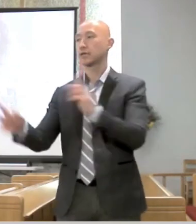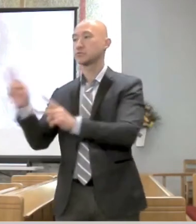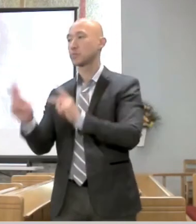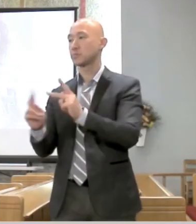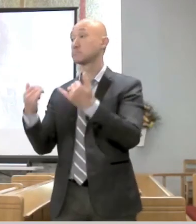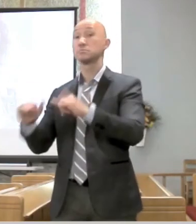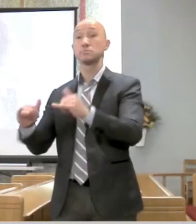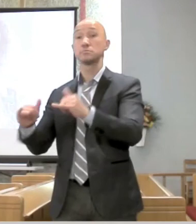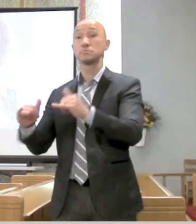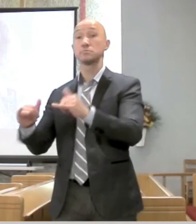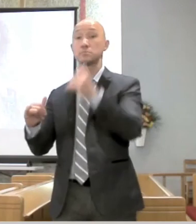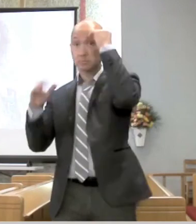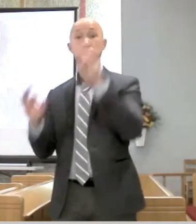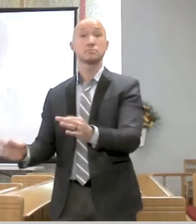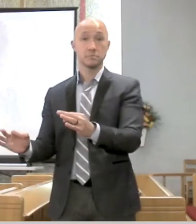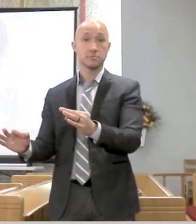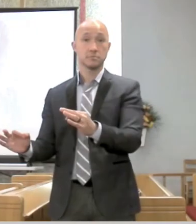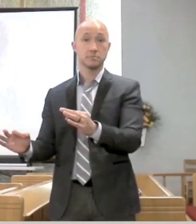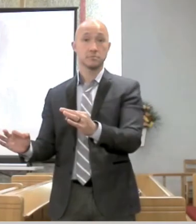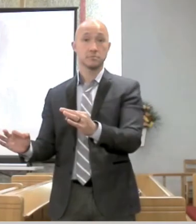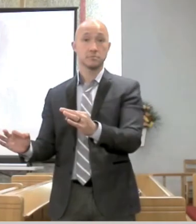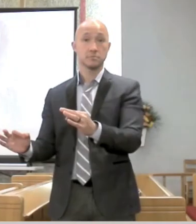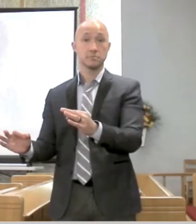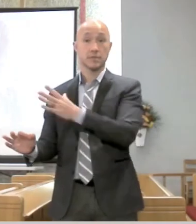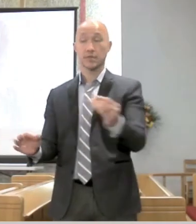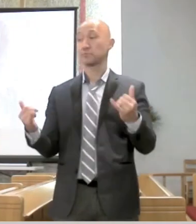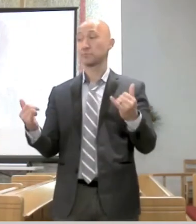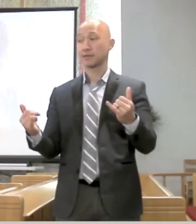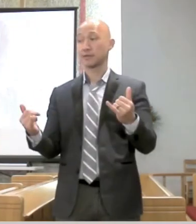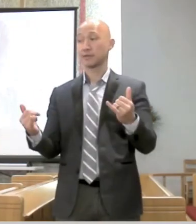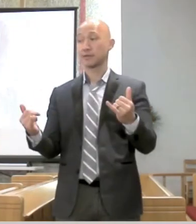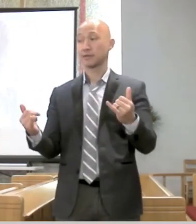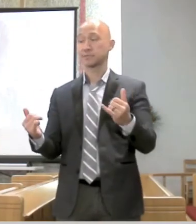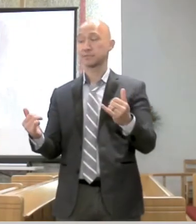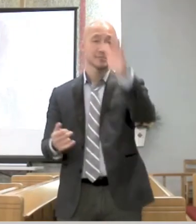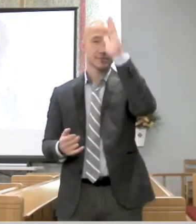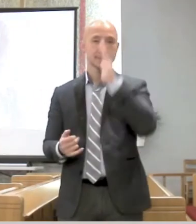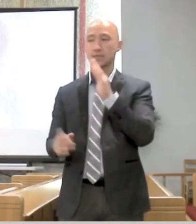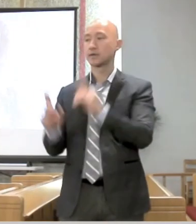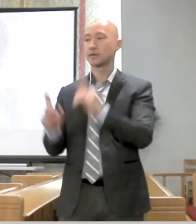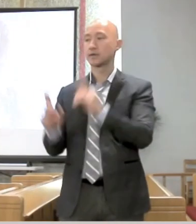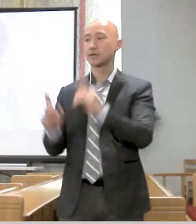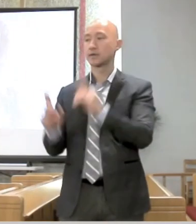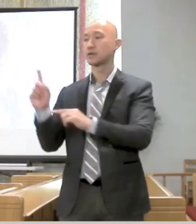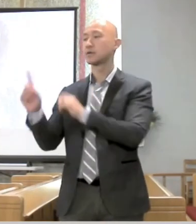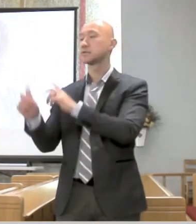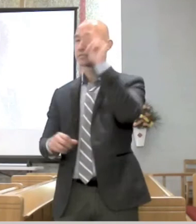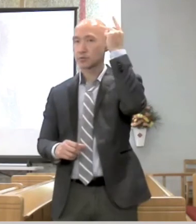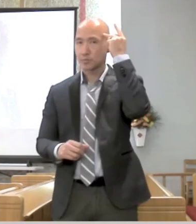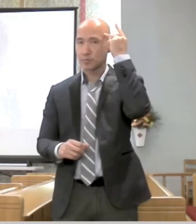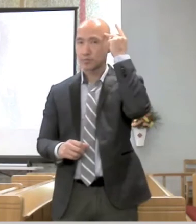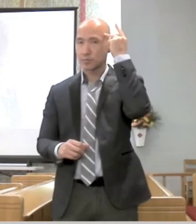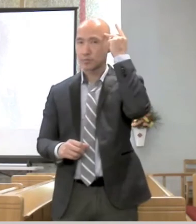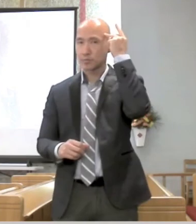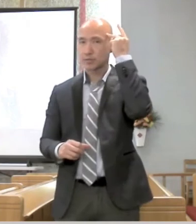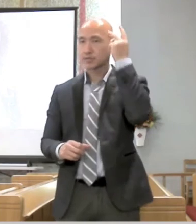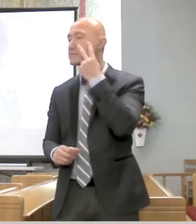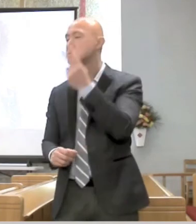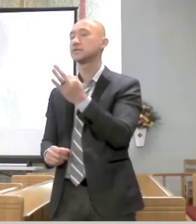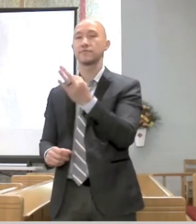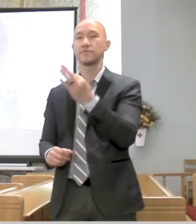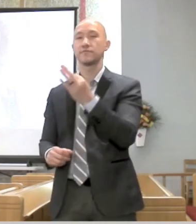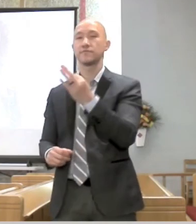about these things. And I'm going to talk about that a little more at the end as well. Those are among the lessons that we're learning as we're reading